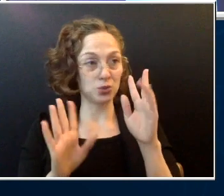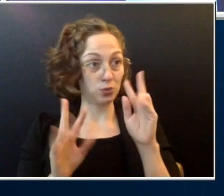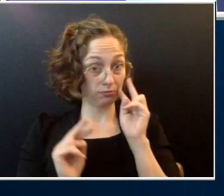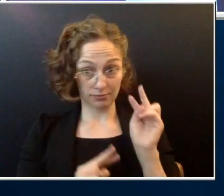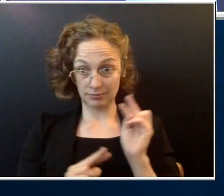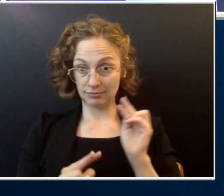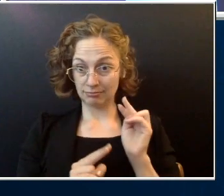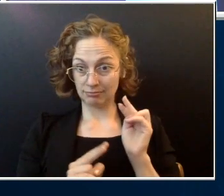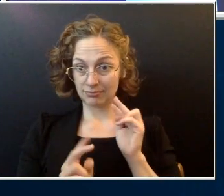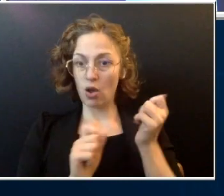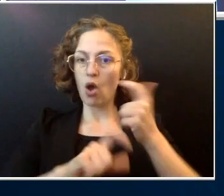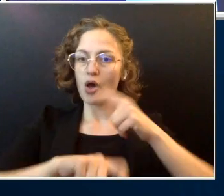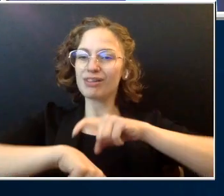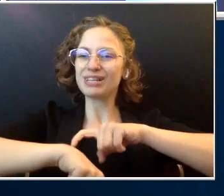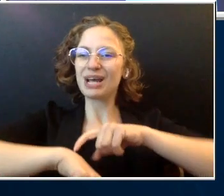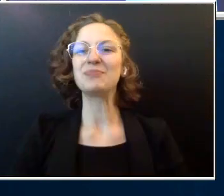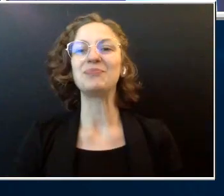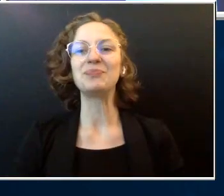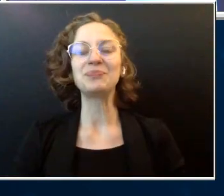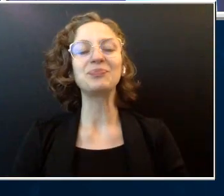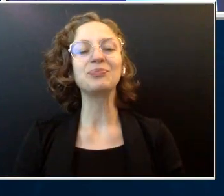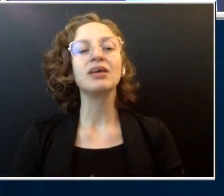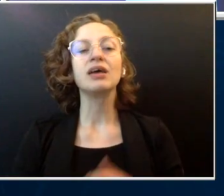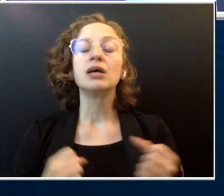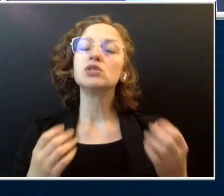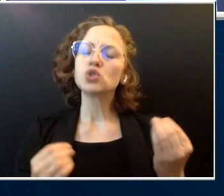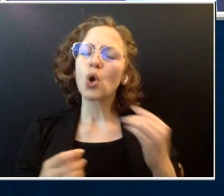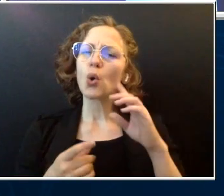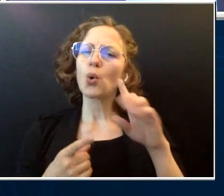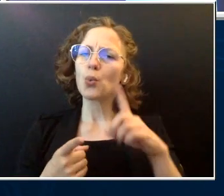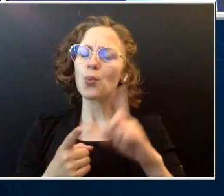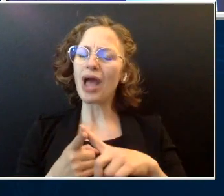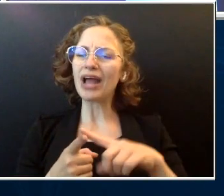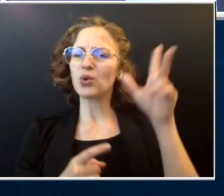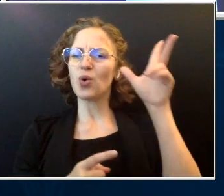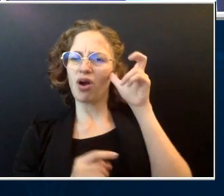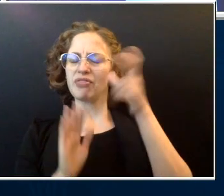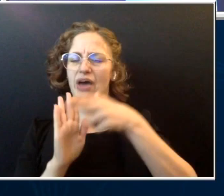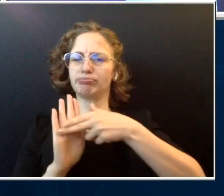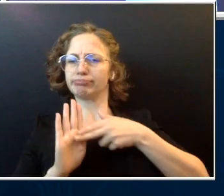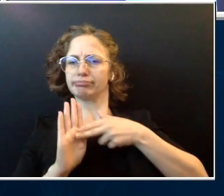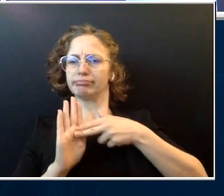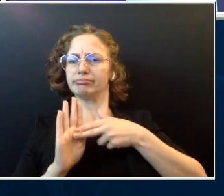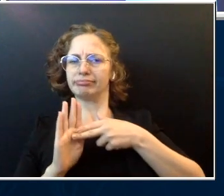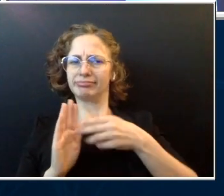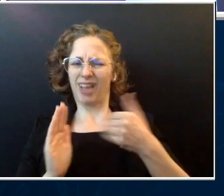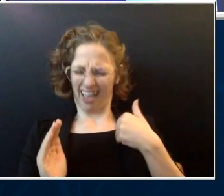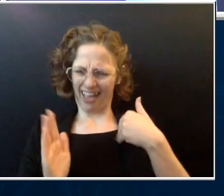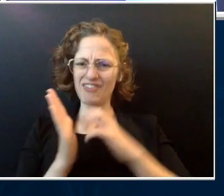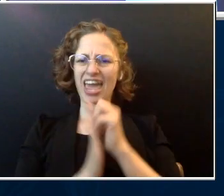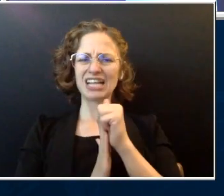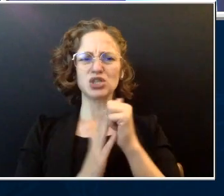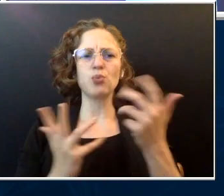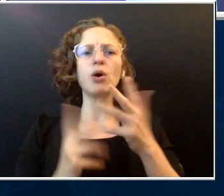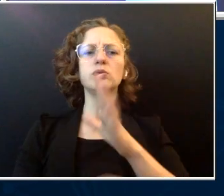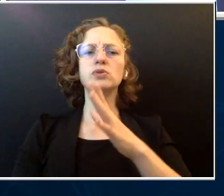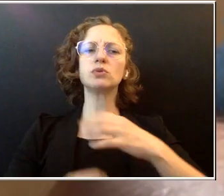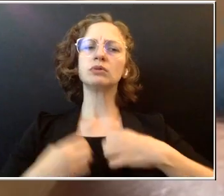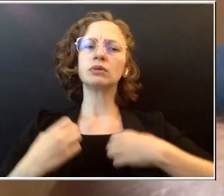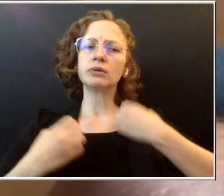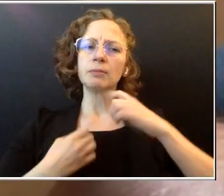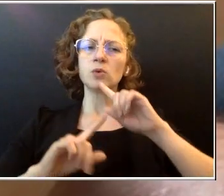tell you you have cancer. What was this like? How did you act emotionally to this? Well, I was